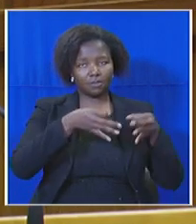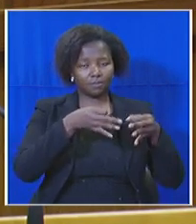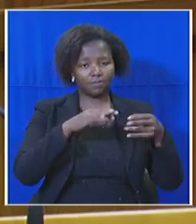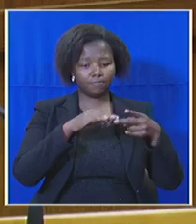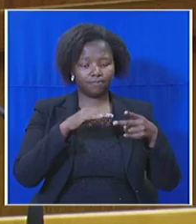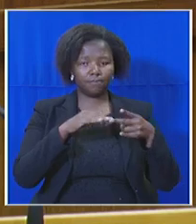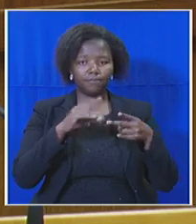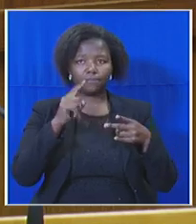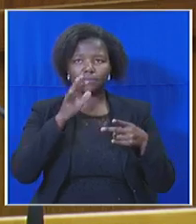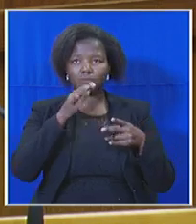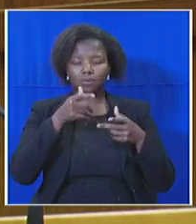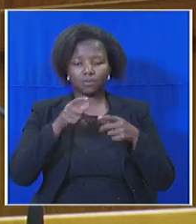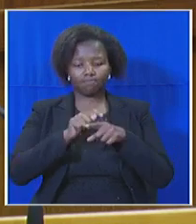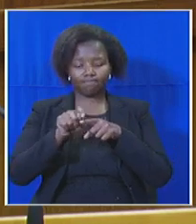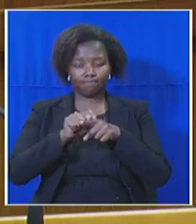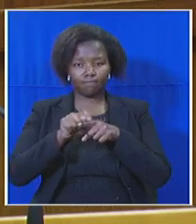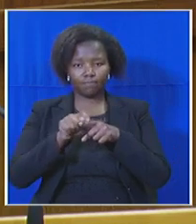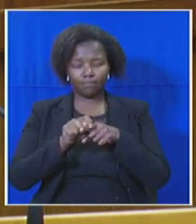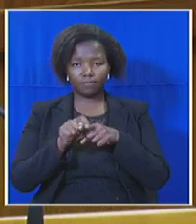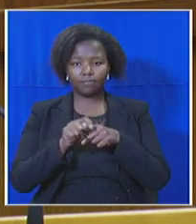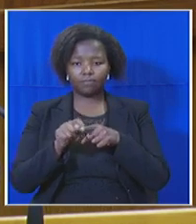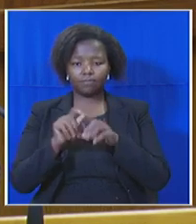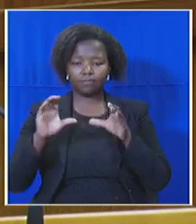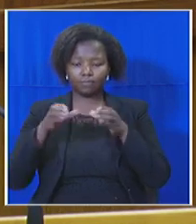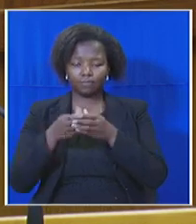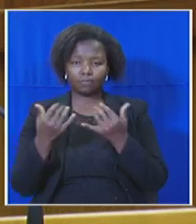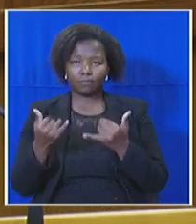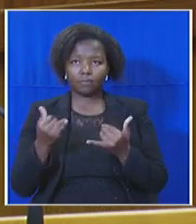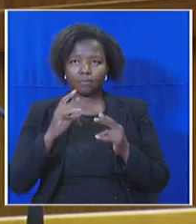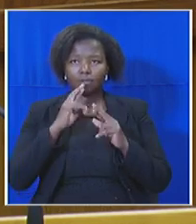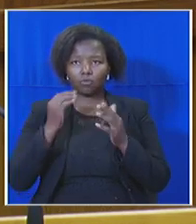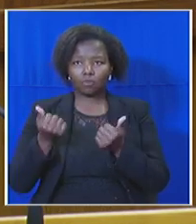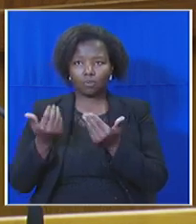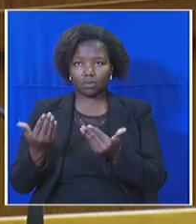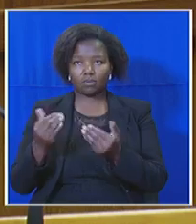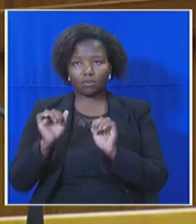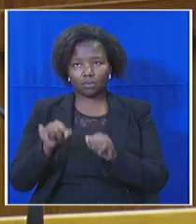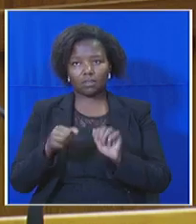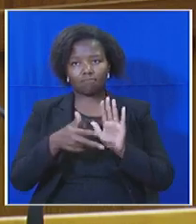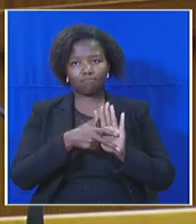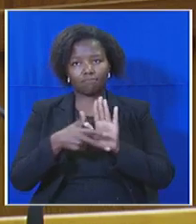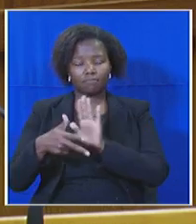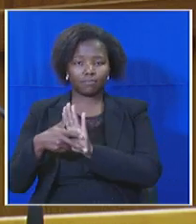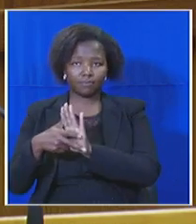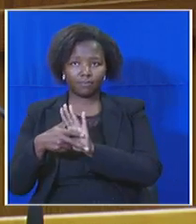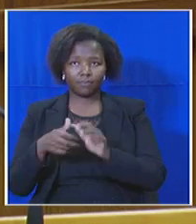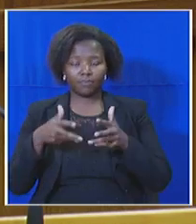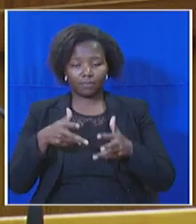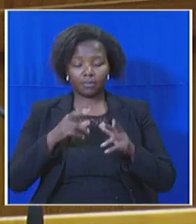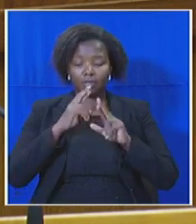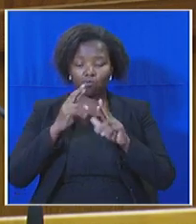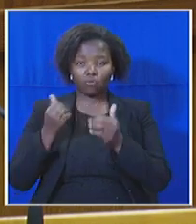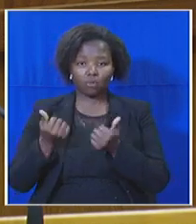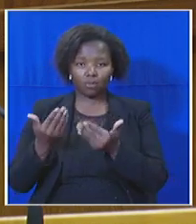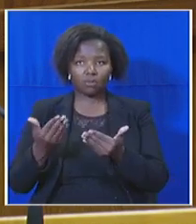and the Water Trading Entity. We put these reports for the House to adopt. As we present these reports, let me